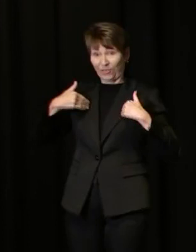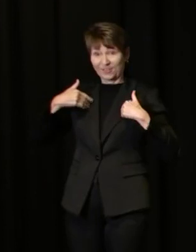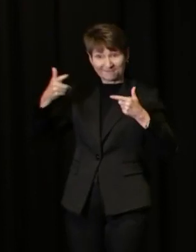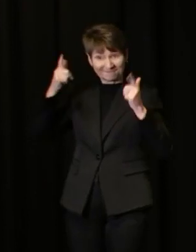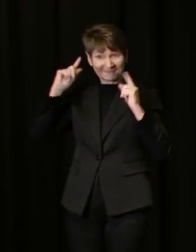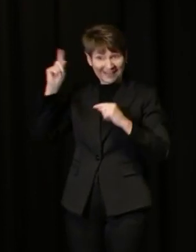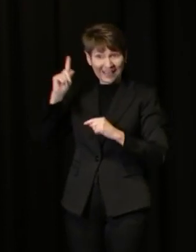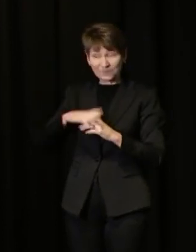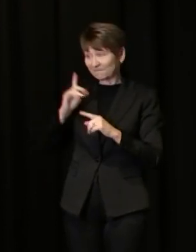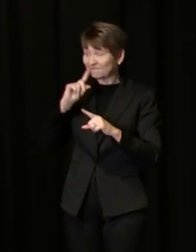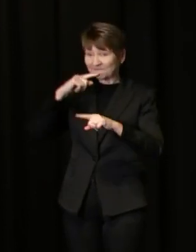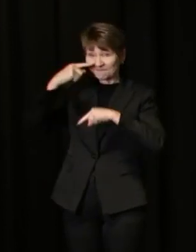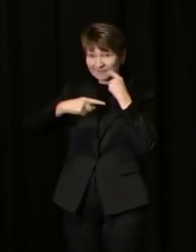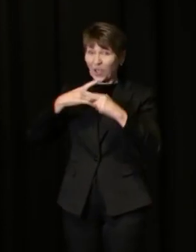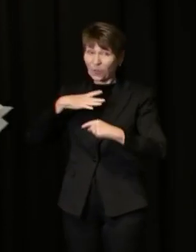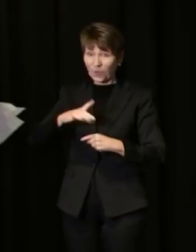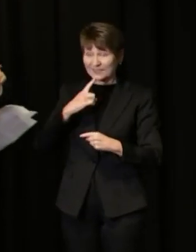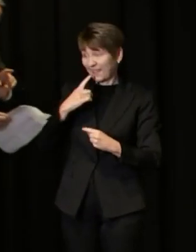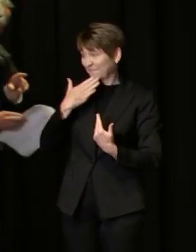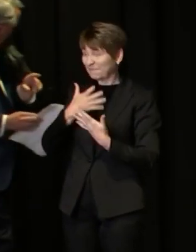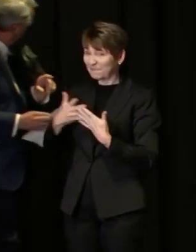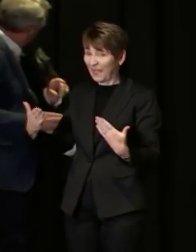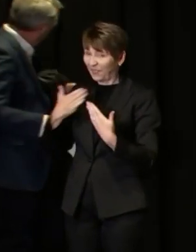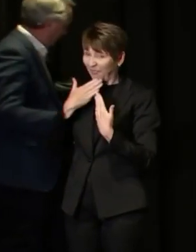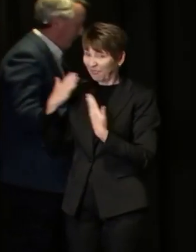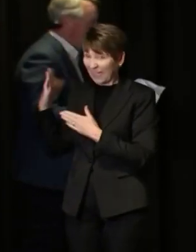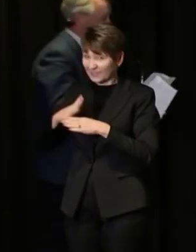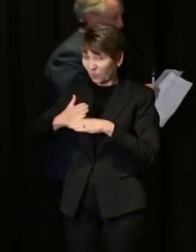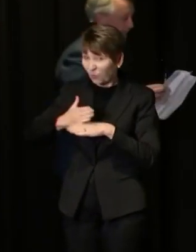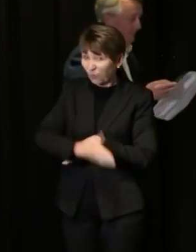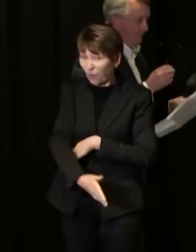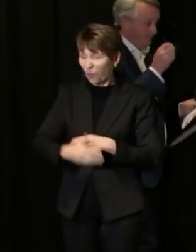and on your behalf, thank him for the work that he's been doing to get us to this point.